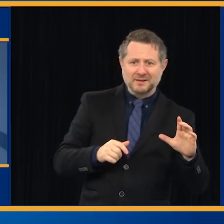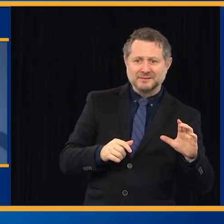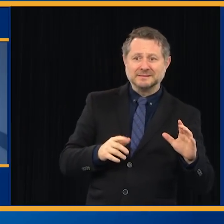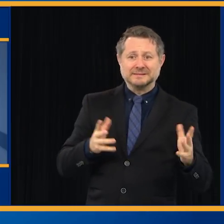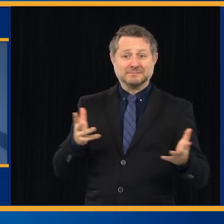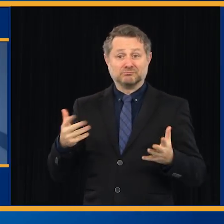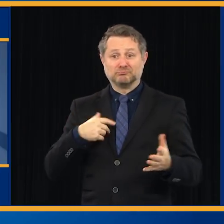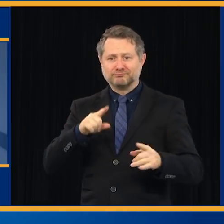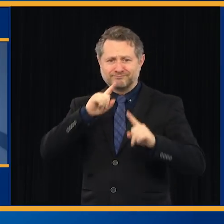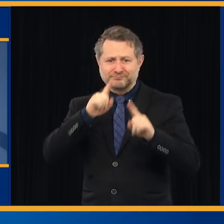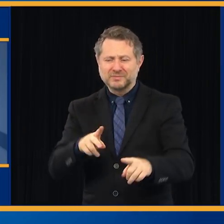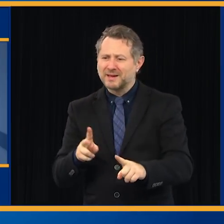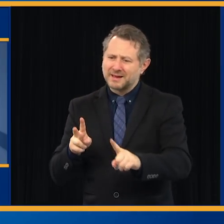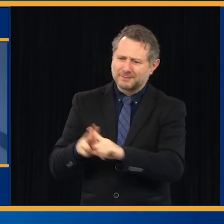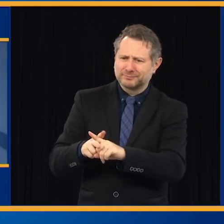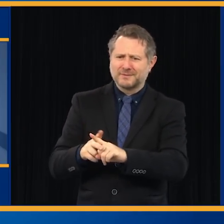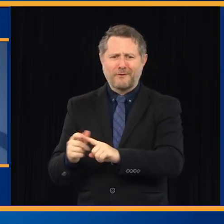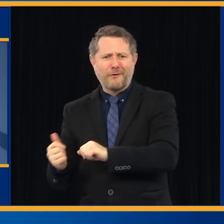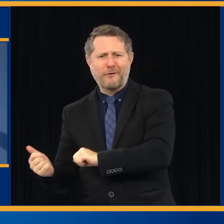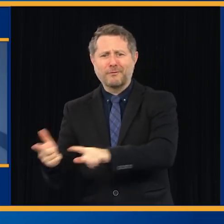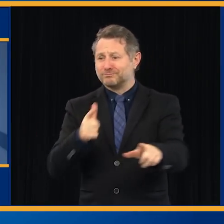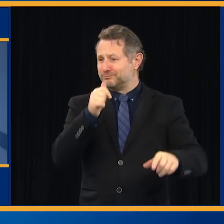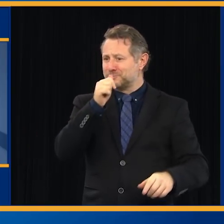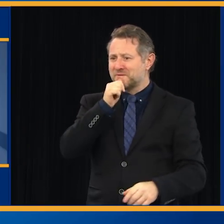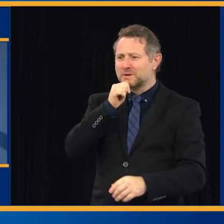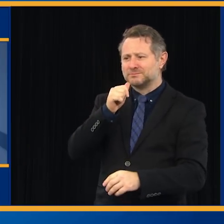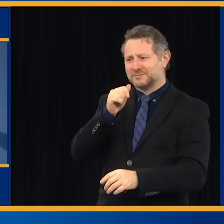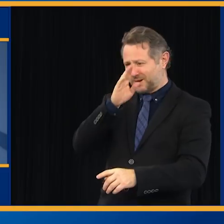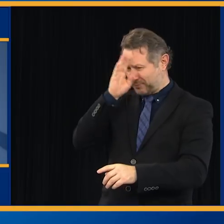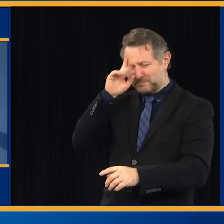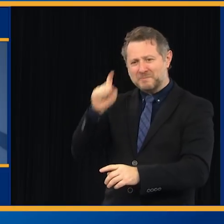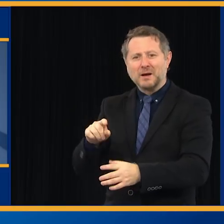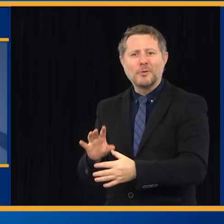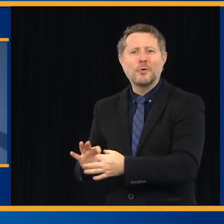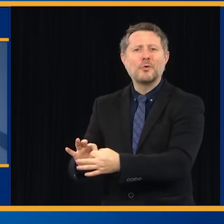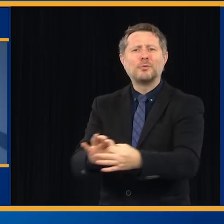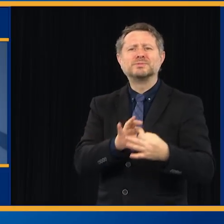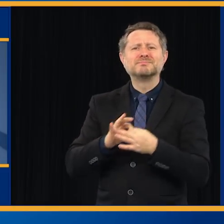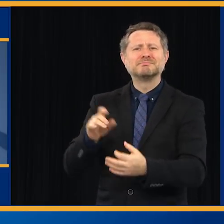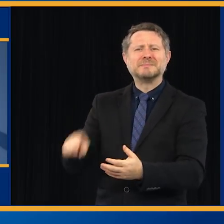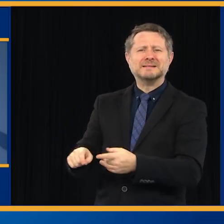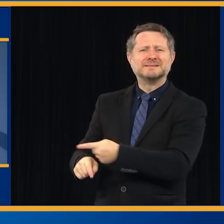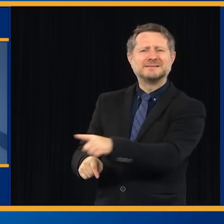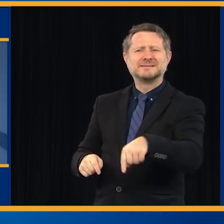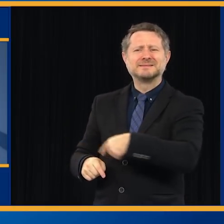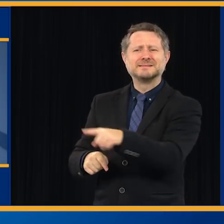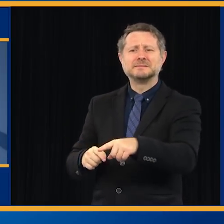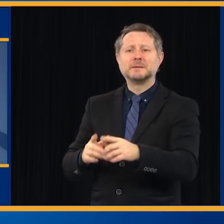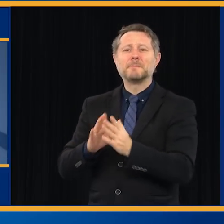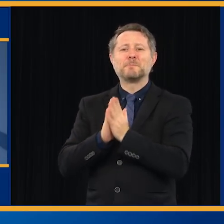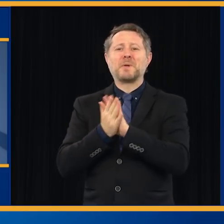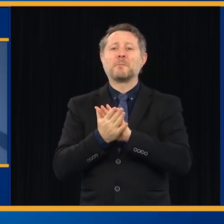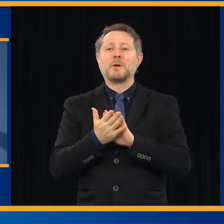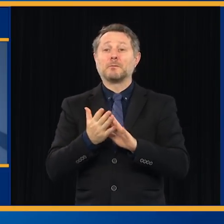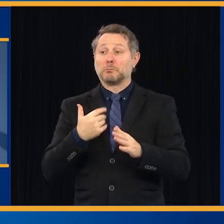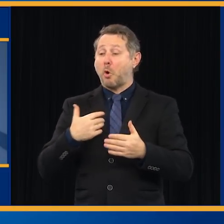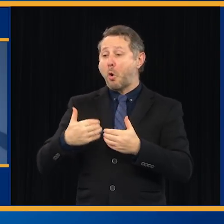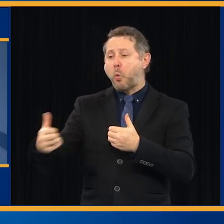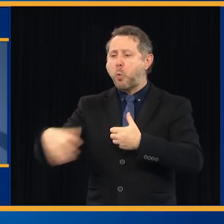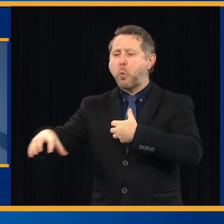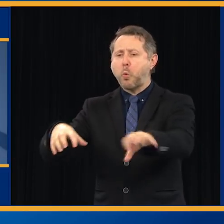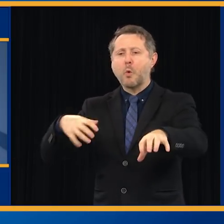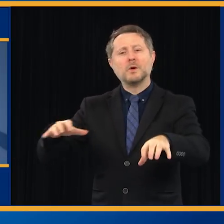private hospitals, we have to work together. And we have to manage this system as one,